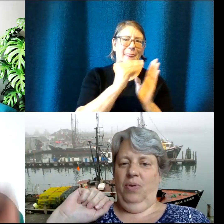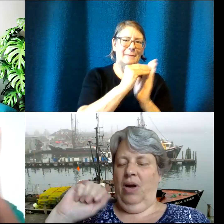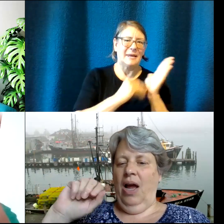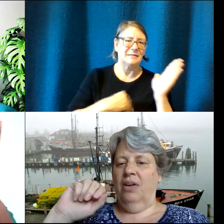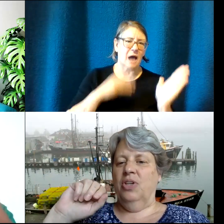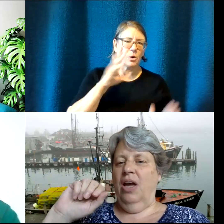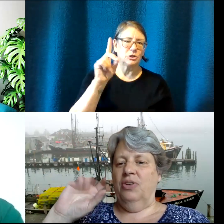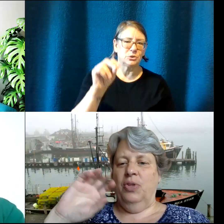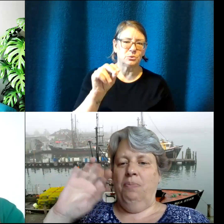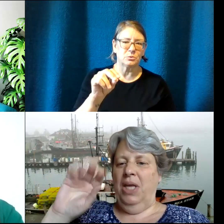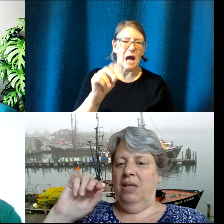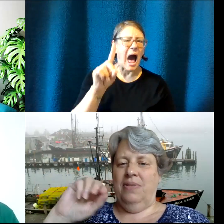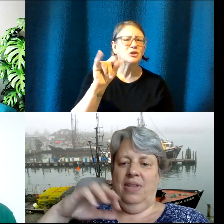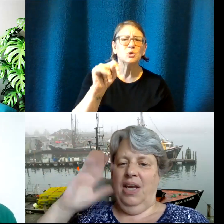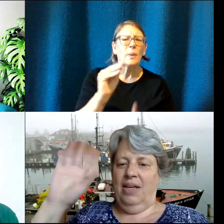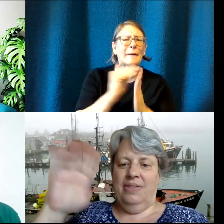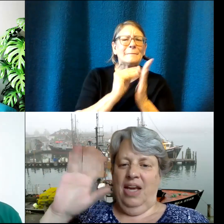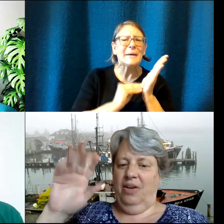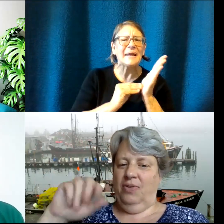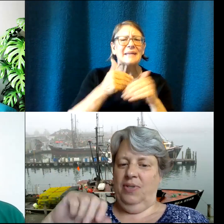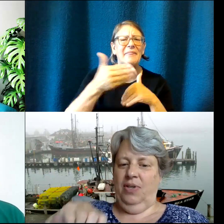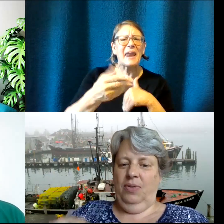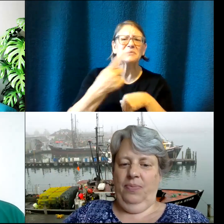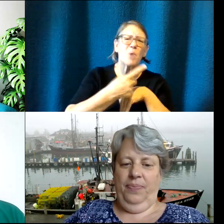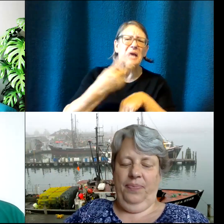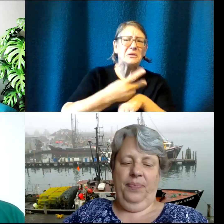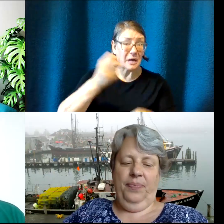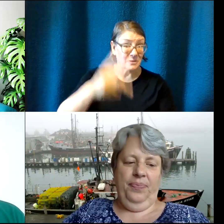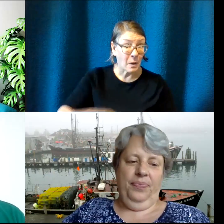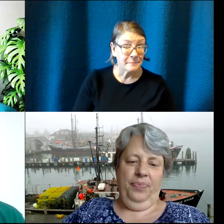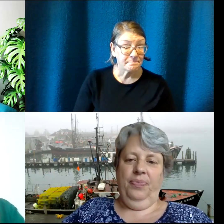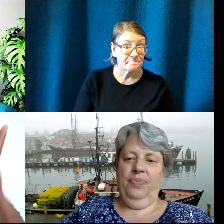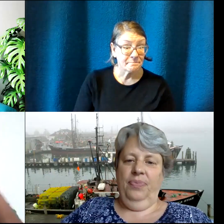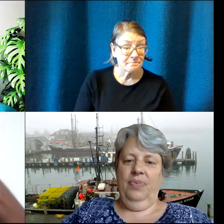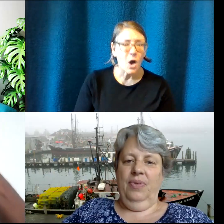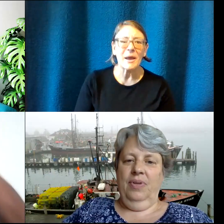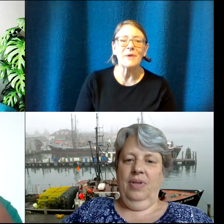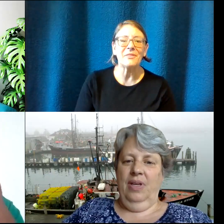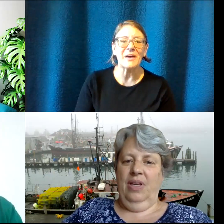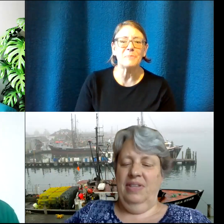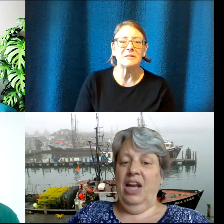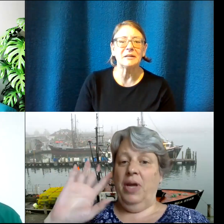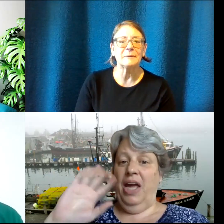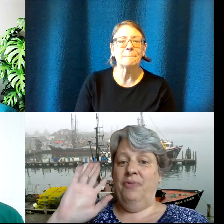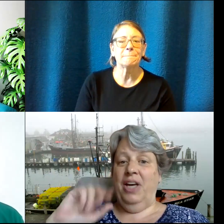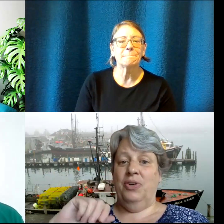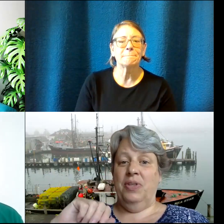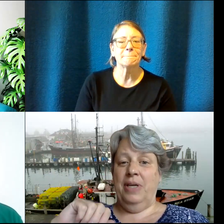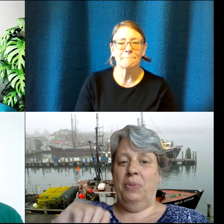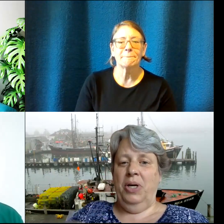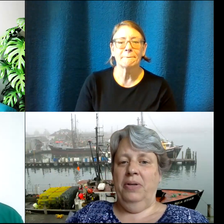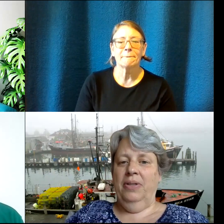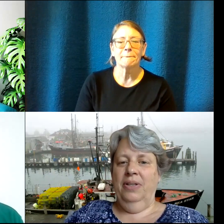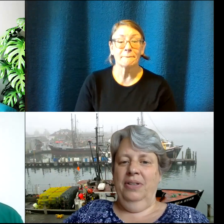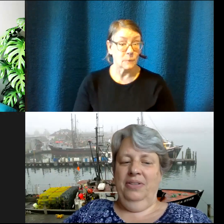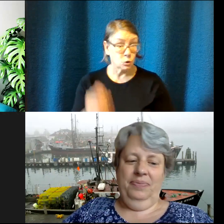do. I'll do the minutes in the next day or so. Okay, great. And Is that okay if I